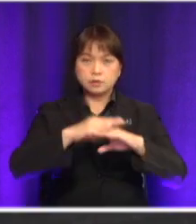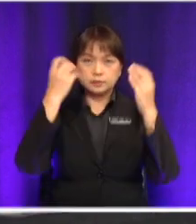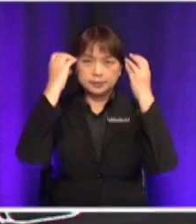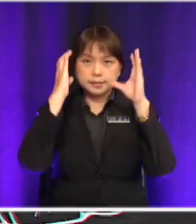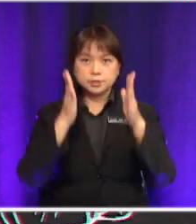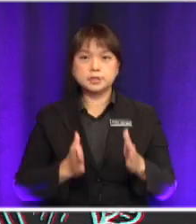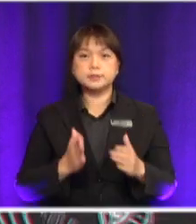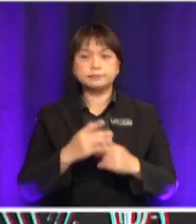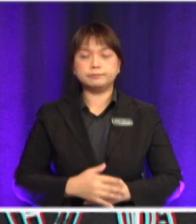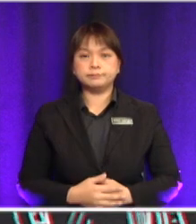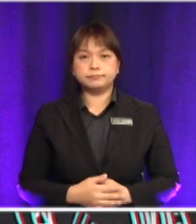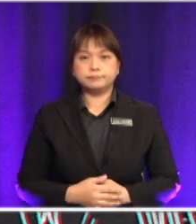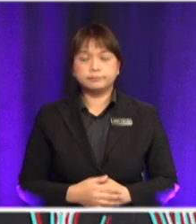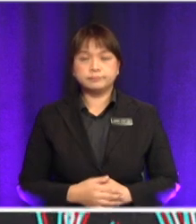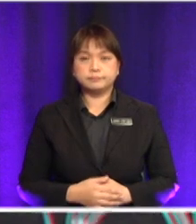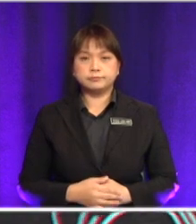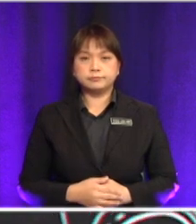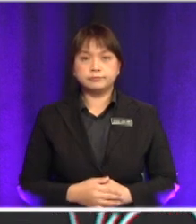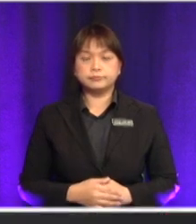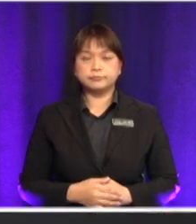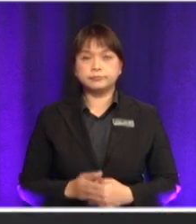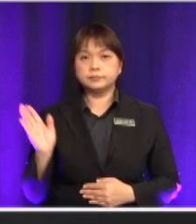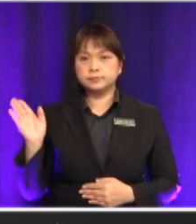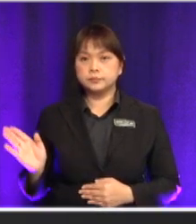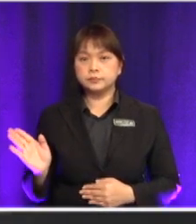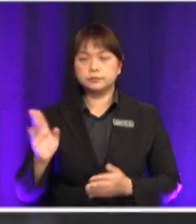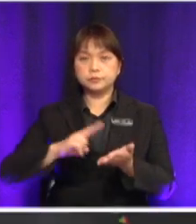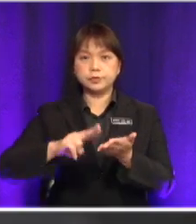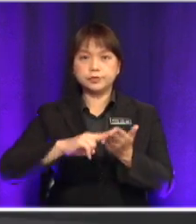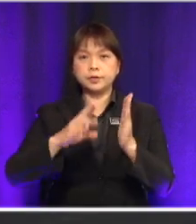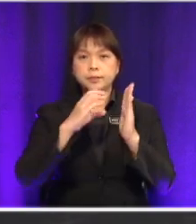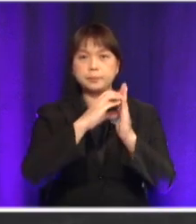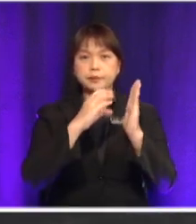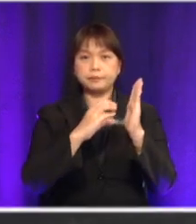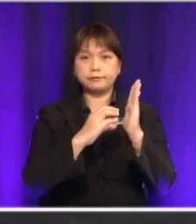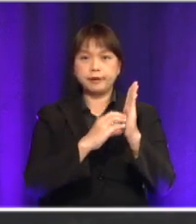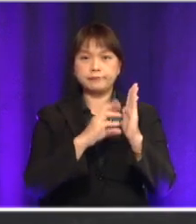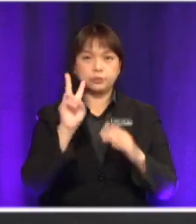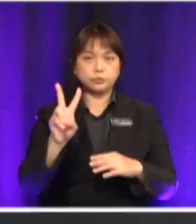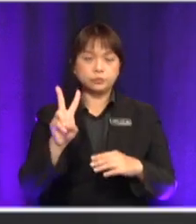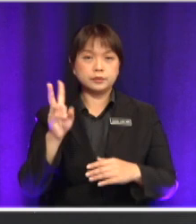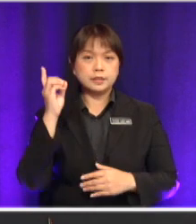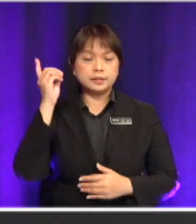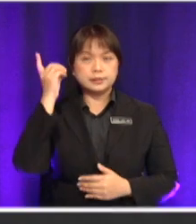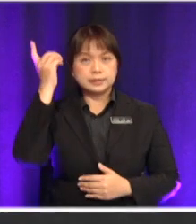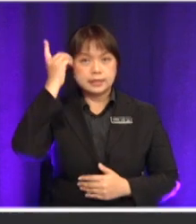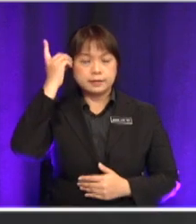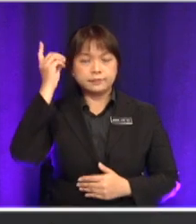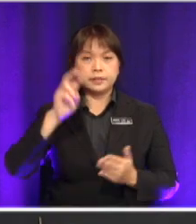do. Hashini, you will be reading paragraph 2. Duffy, you'll be reading